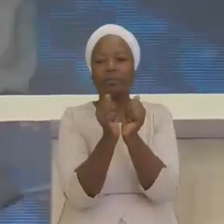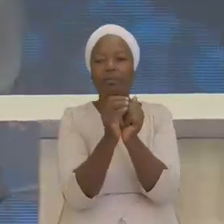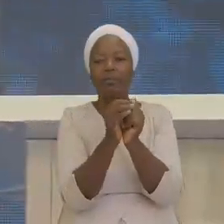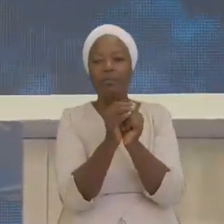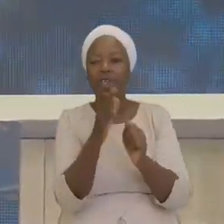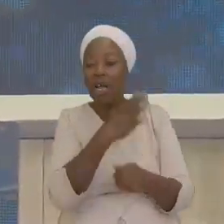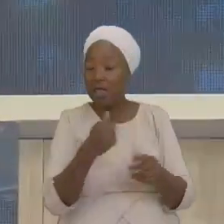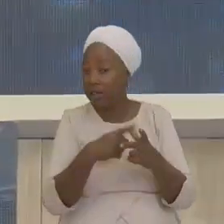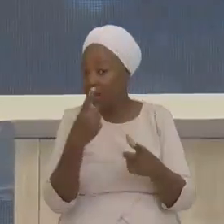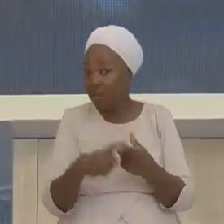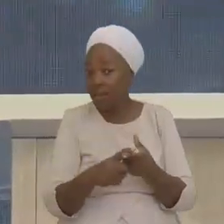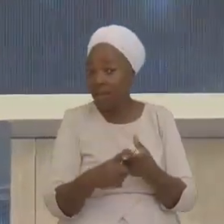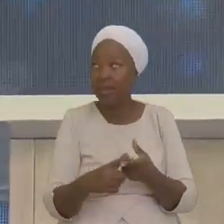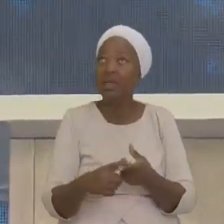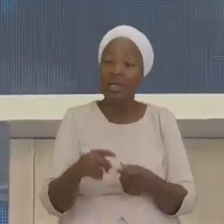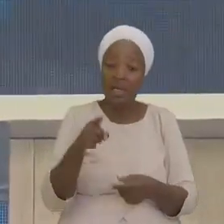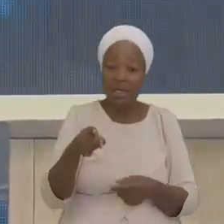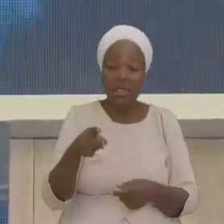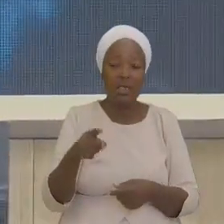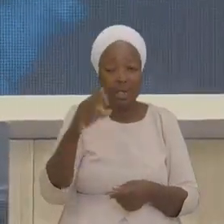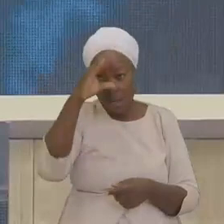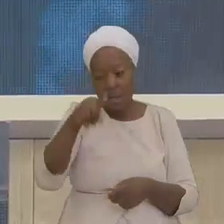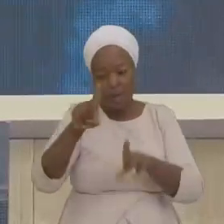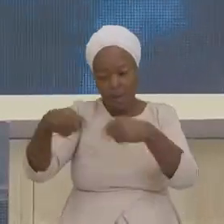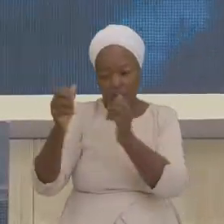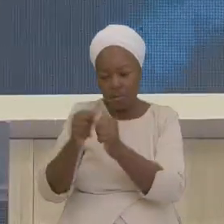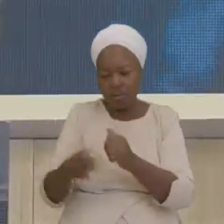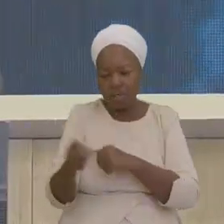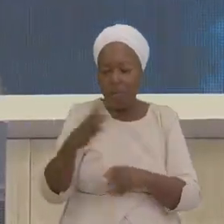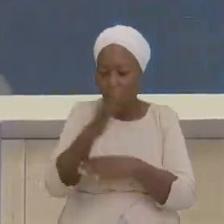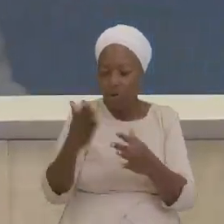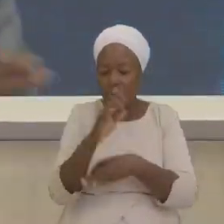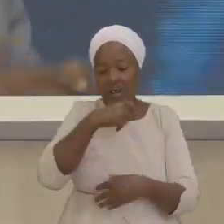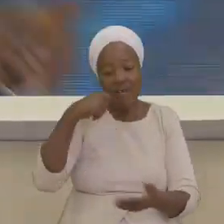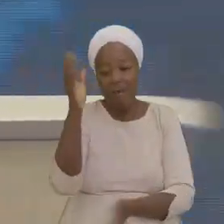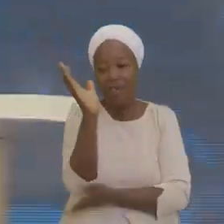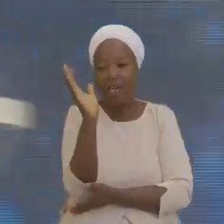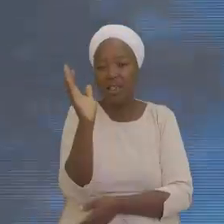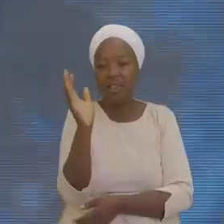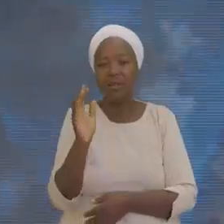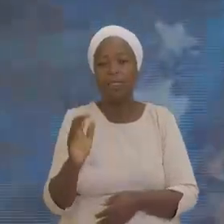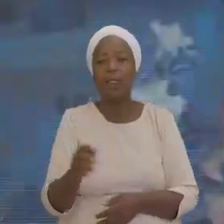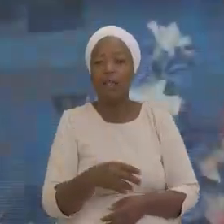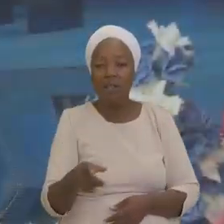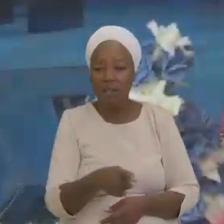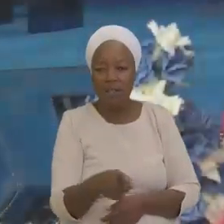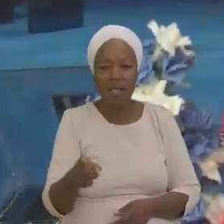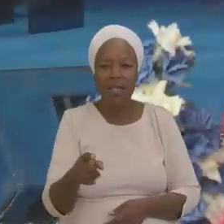And then he went with them all through the wilderness. They